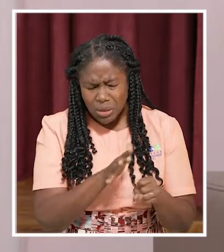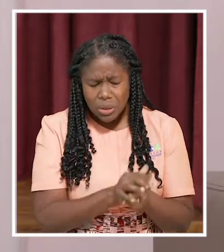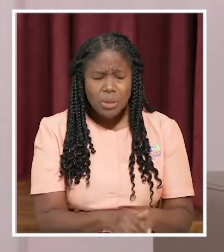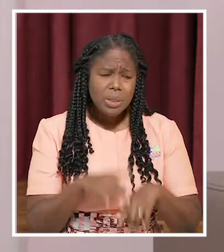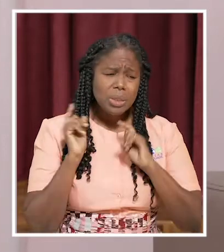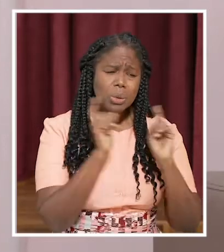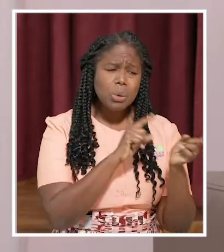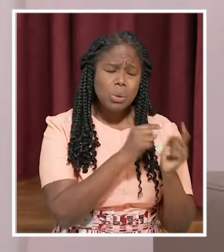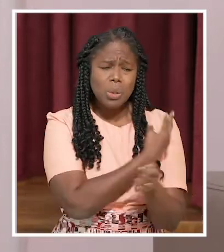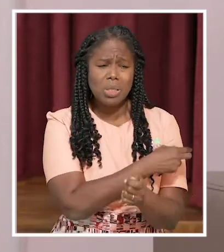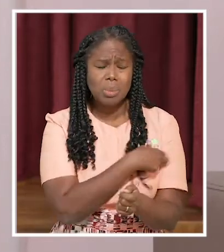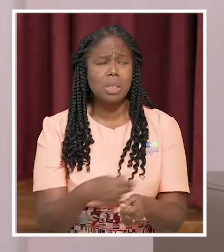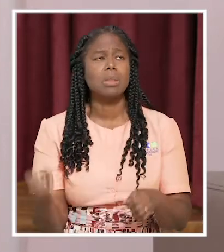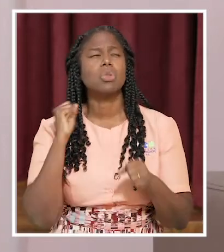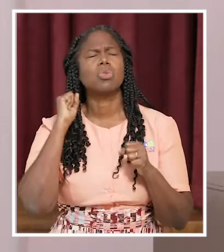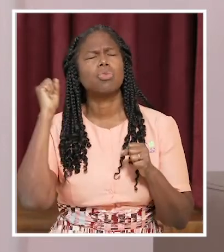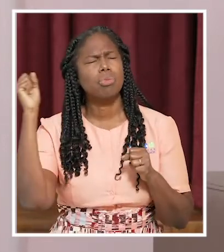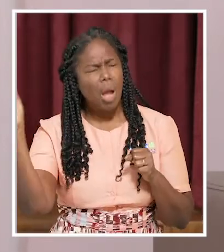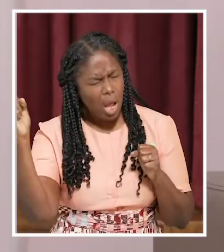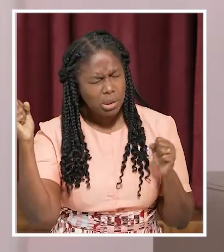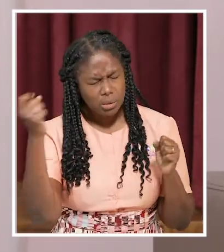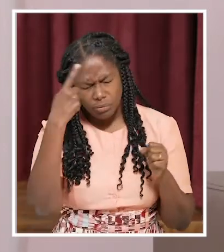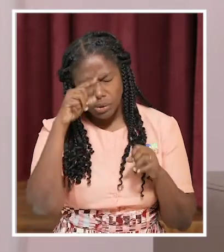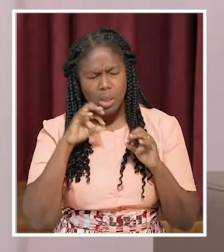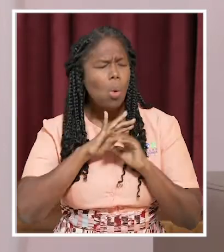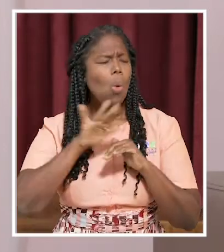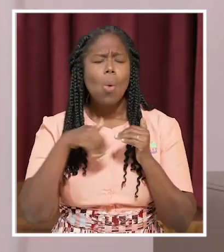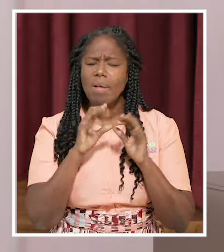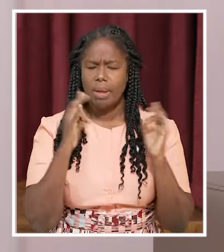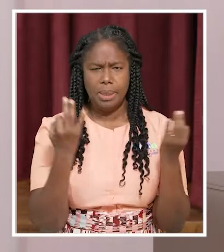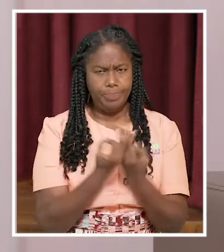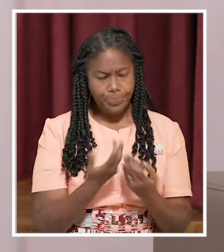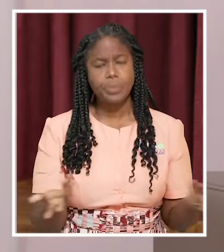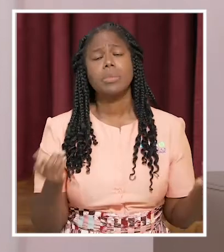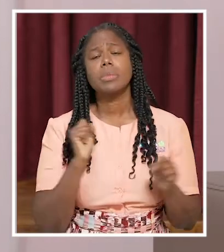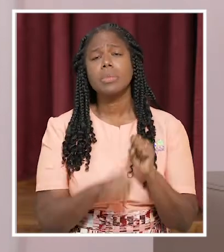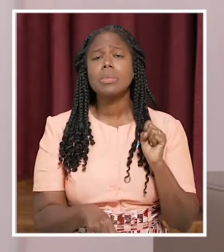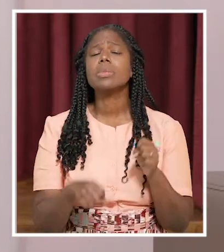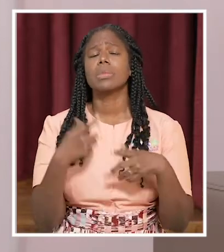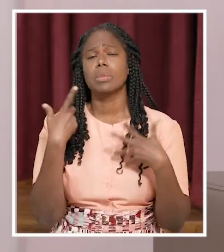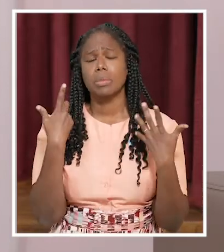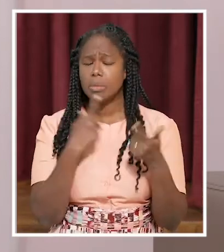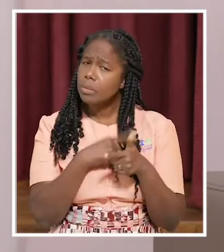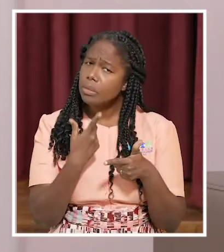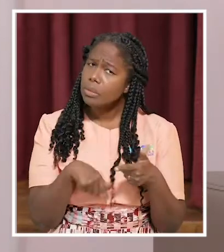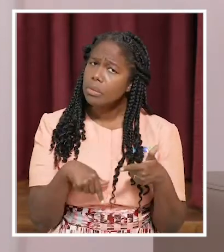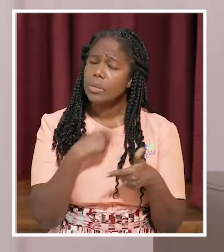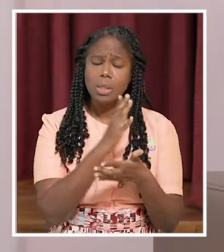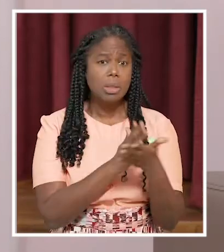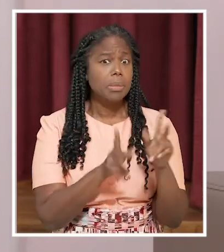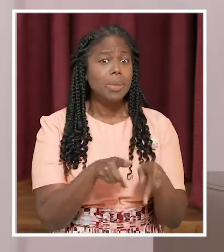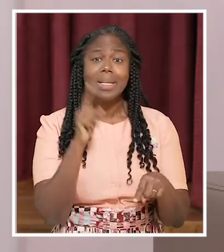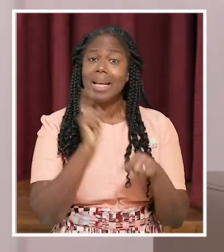on families. In addition, because of all the social fallout of the pandemic, the inability to work for some persons